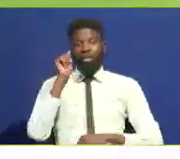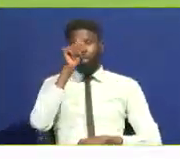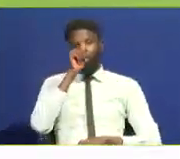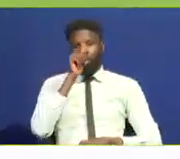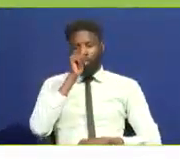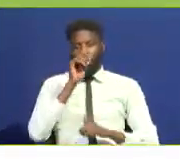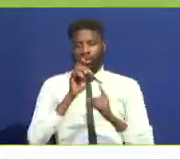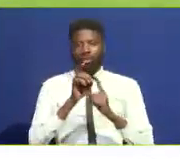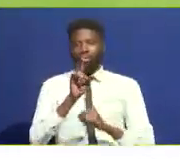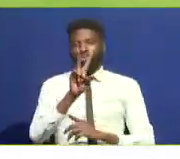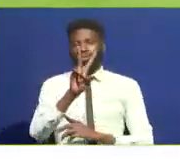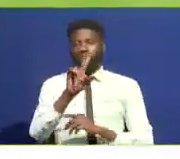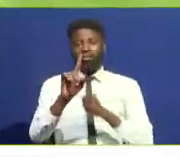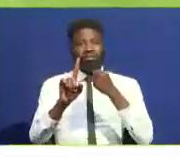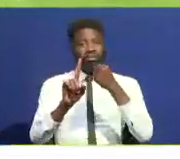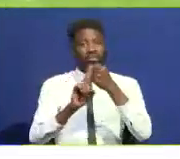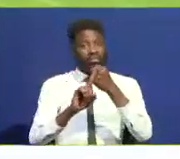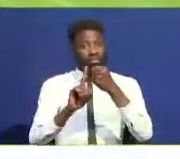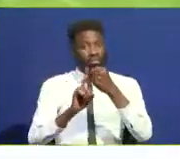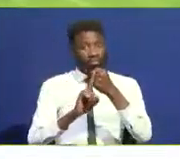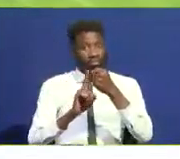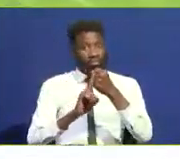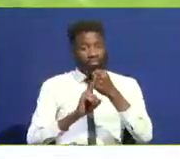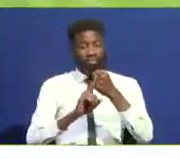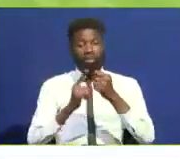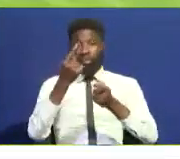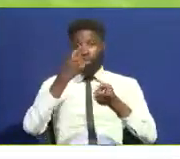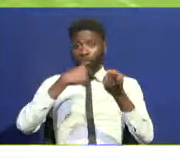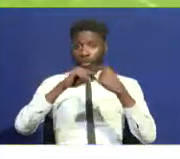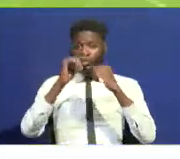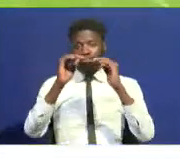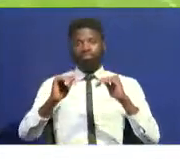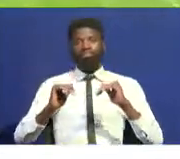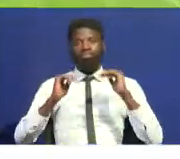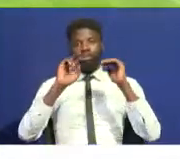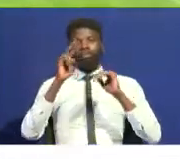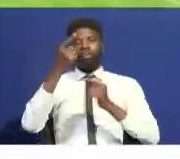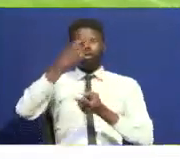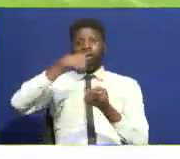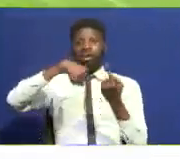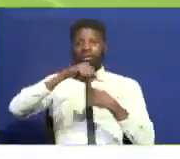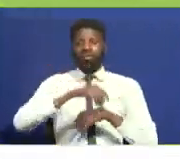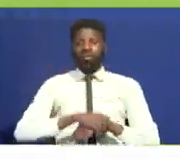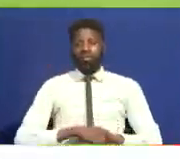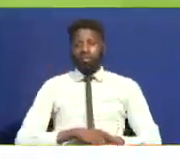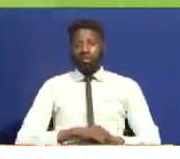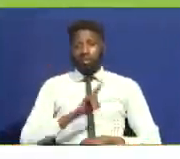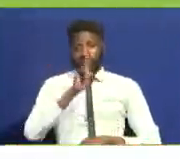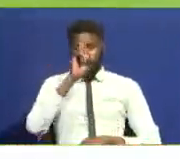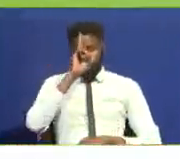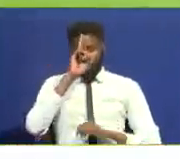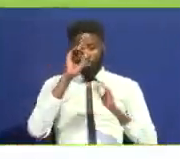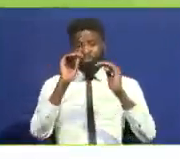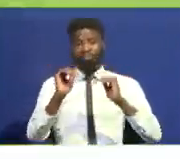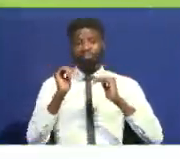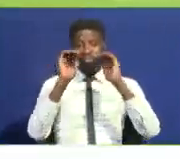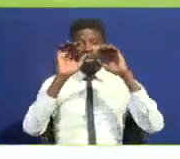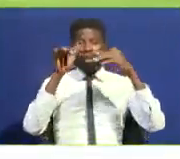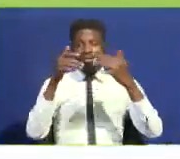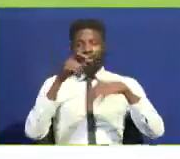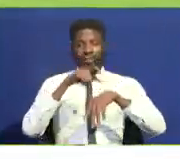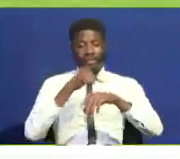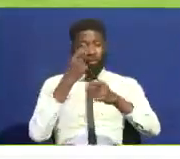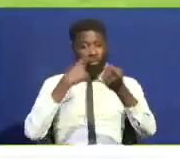of the two-legged tie will advance to the second preliminary round of the competition. Police qualified for the Continental Tournament after winning the